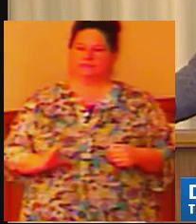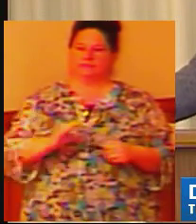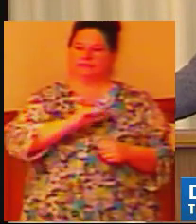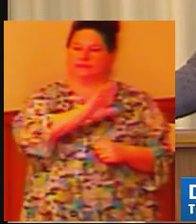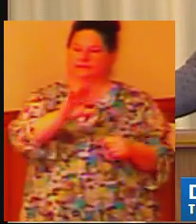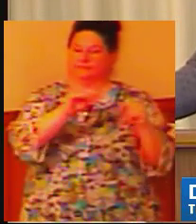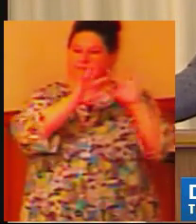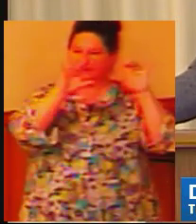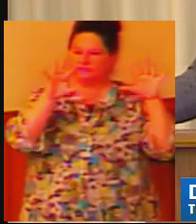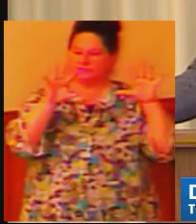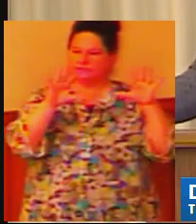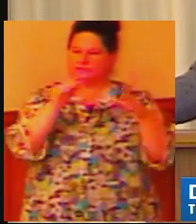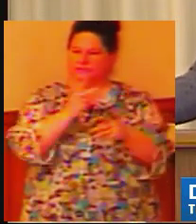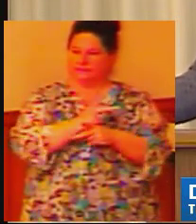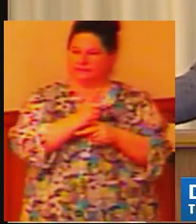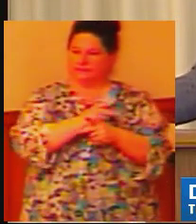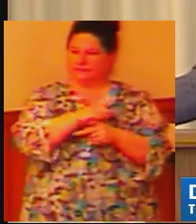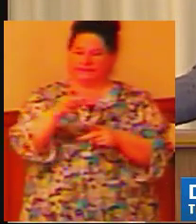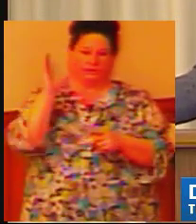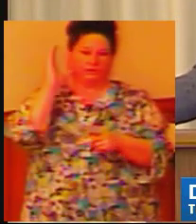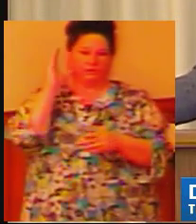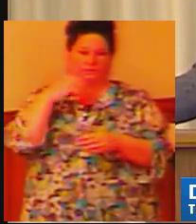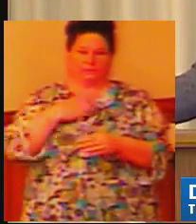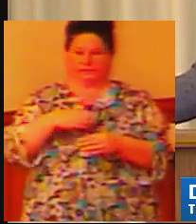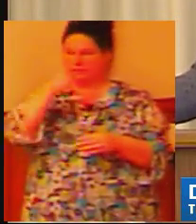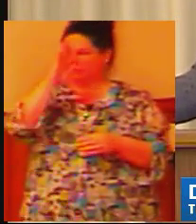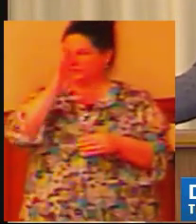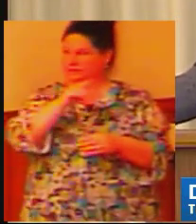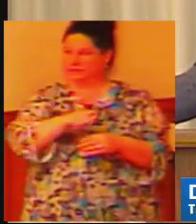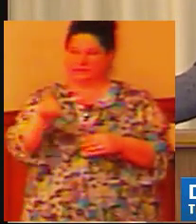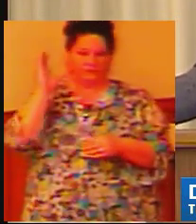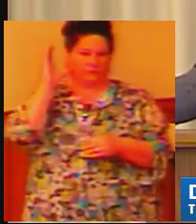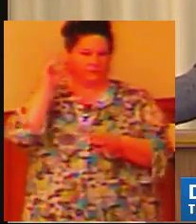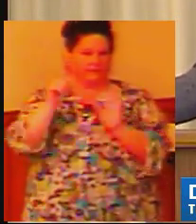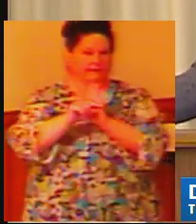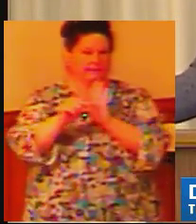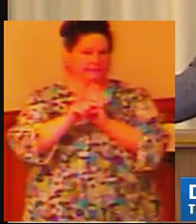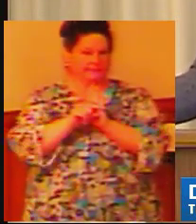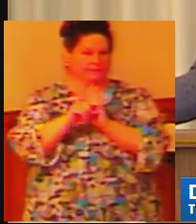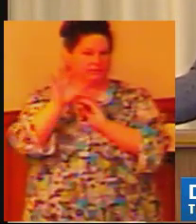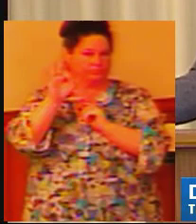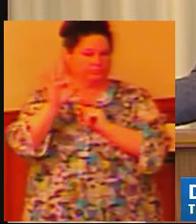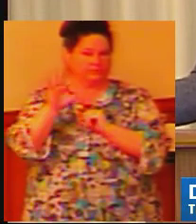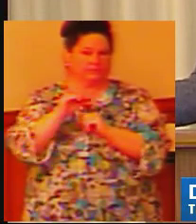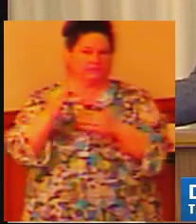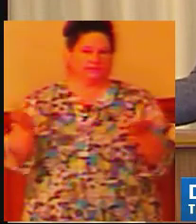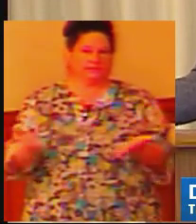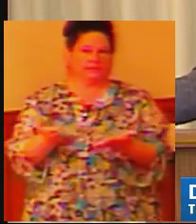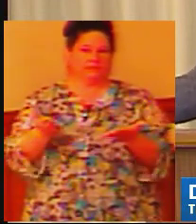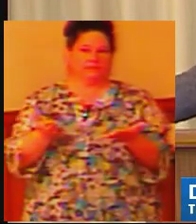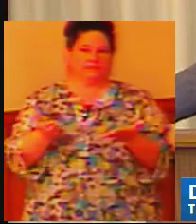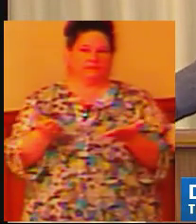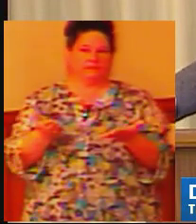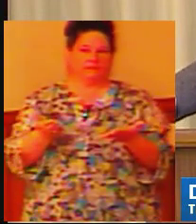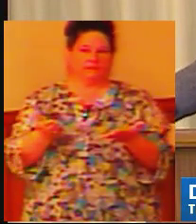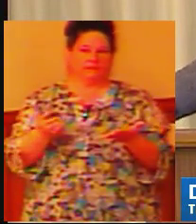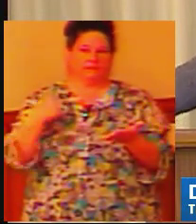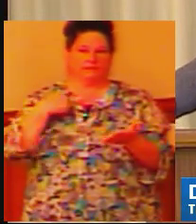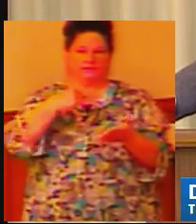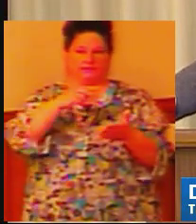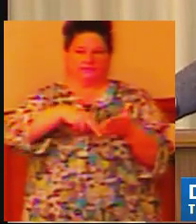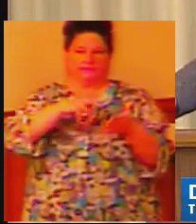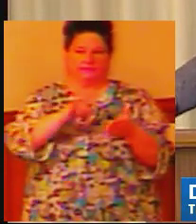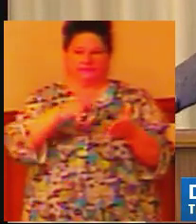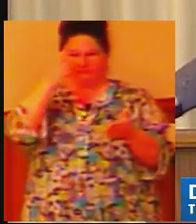will of God. They heard the gospel preached to them. And they all, in this particular case, I'll read that for